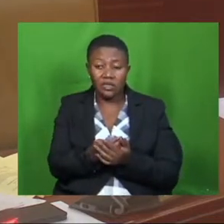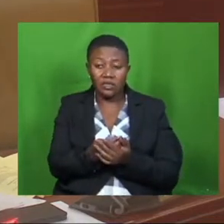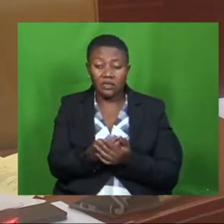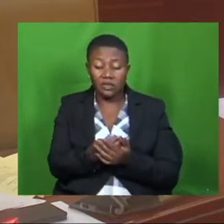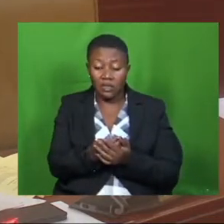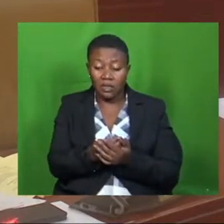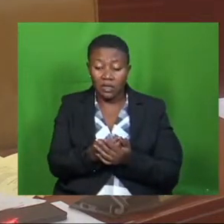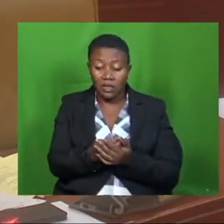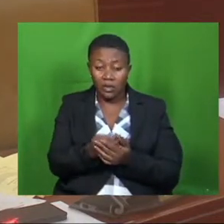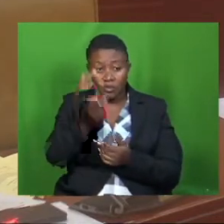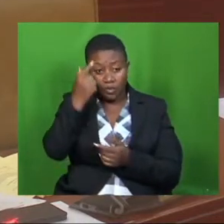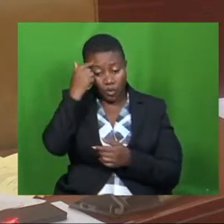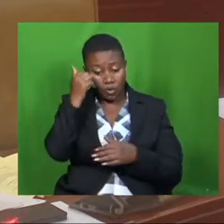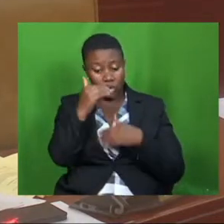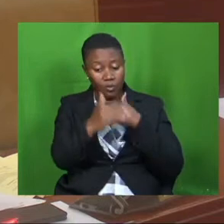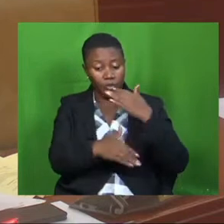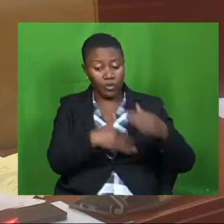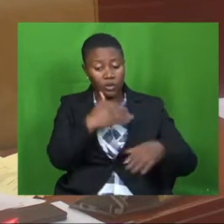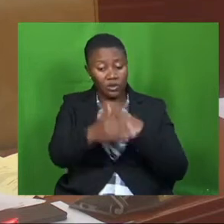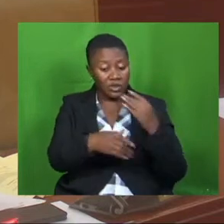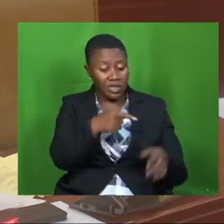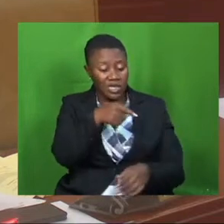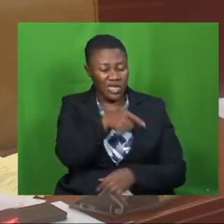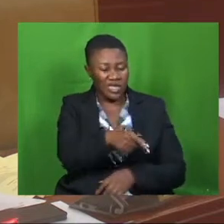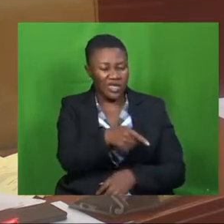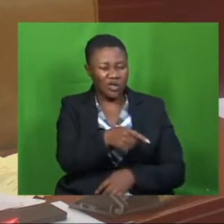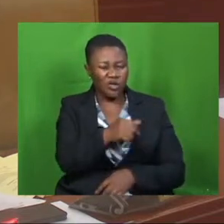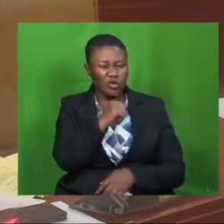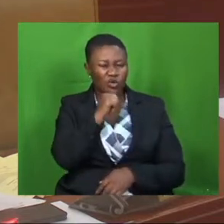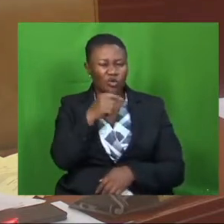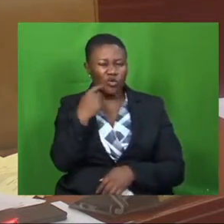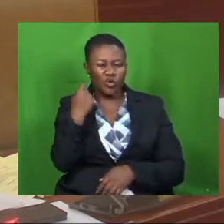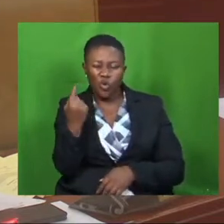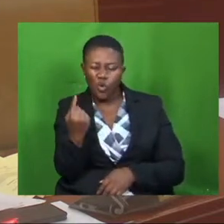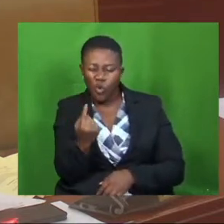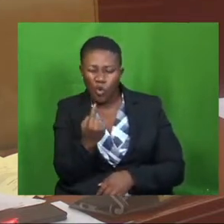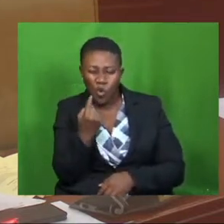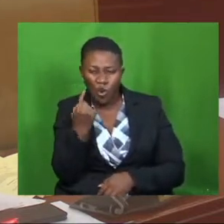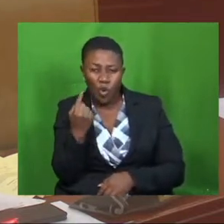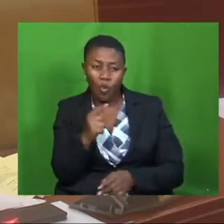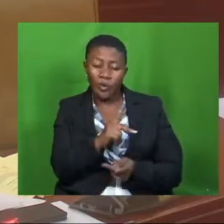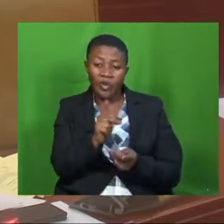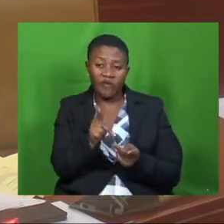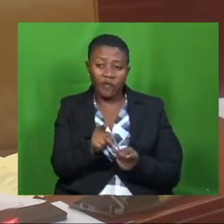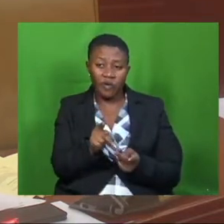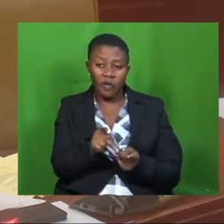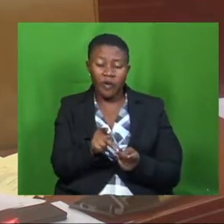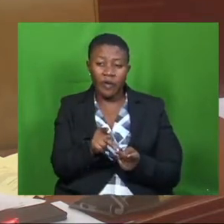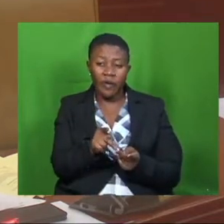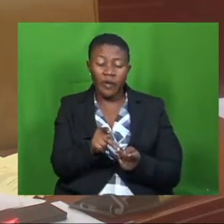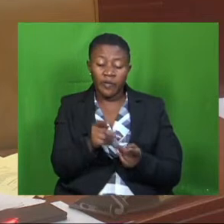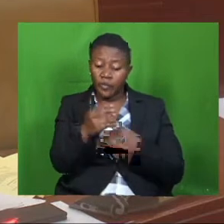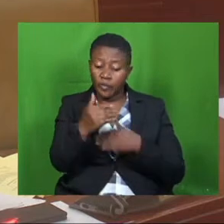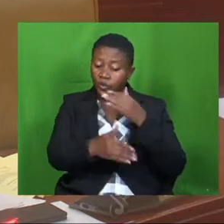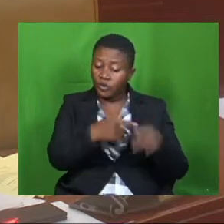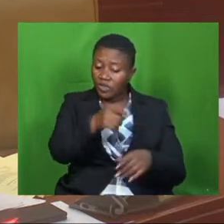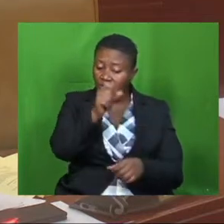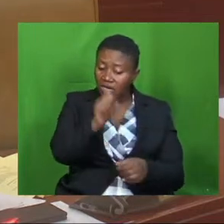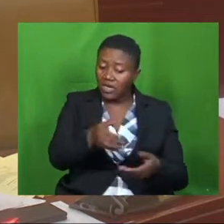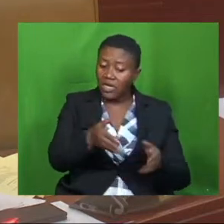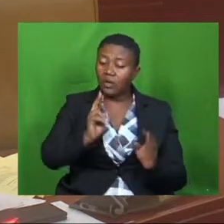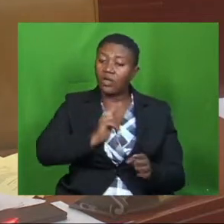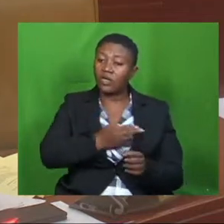if we're monitoring how the little resources we are supposed to have control over, we'll notice that if